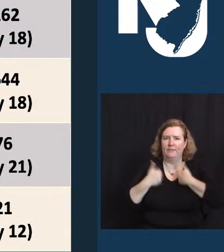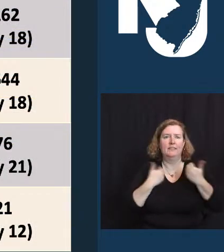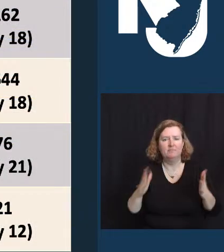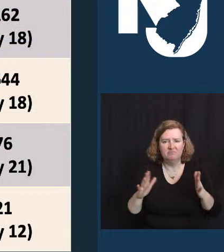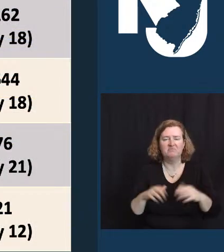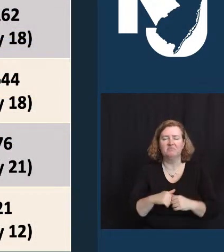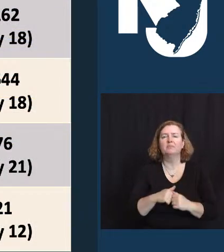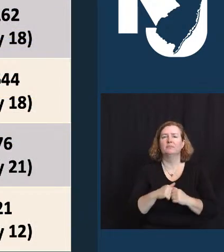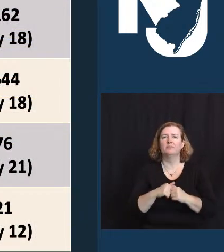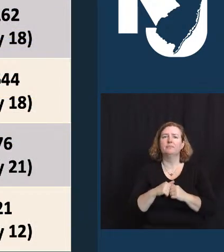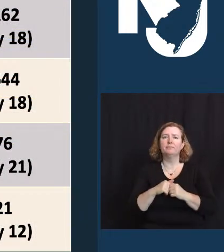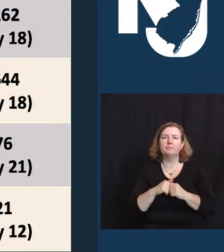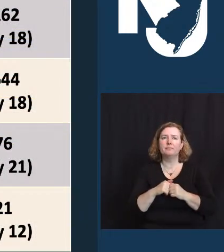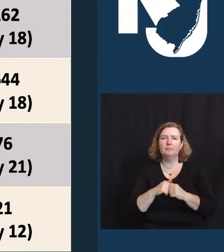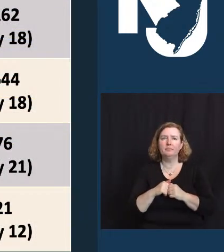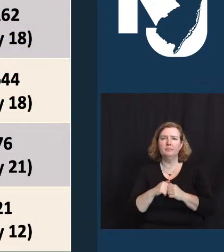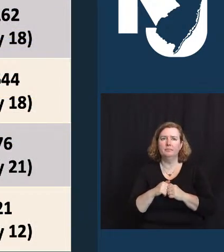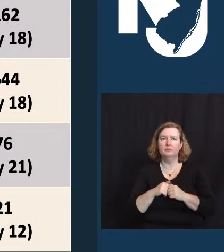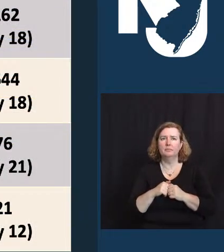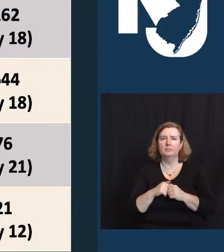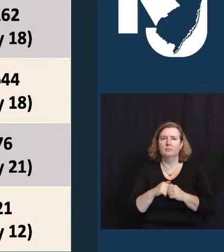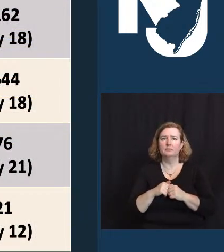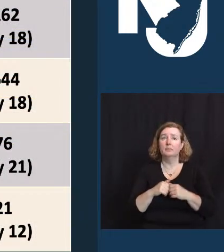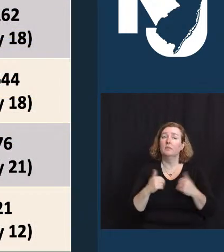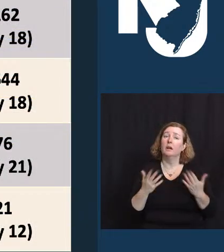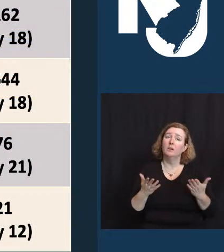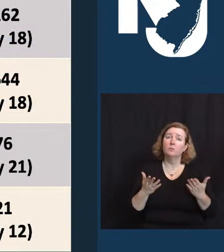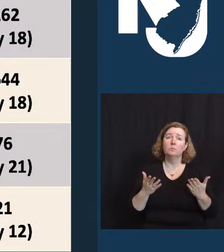right now, it will be relatively safe to say that